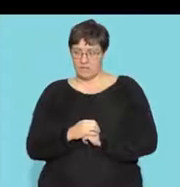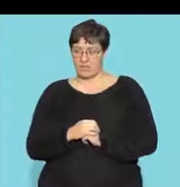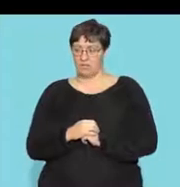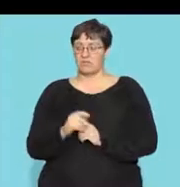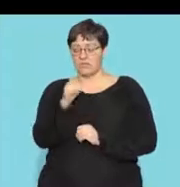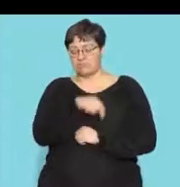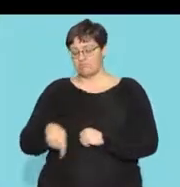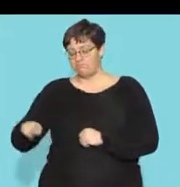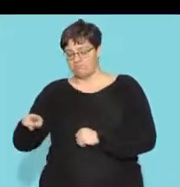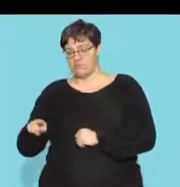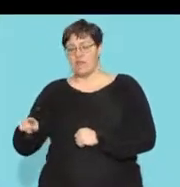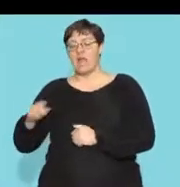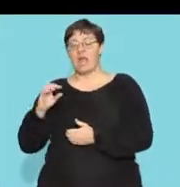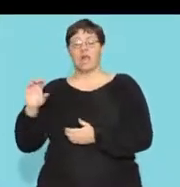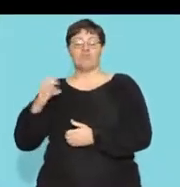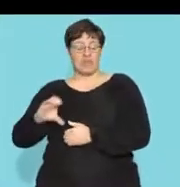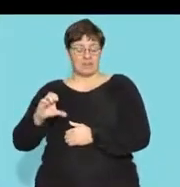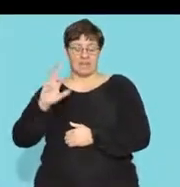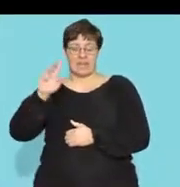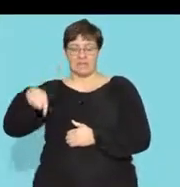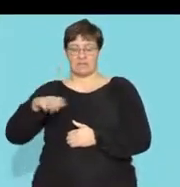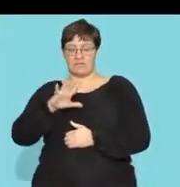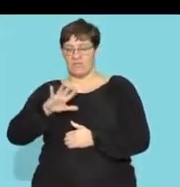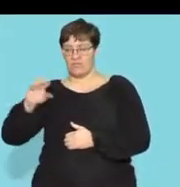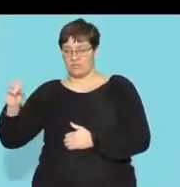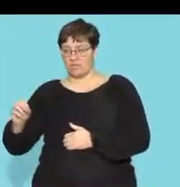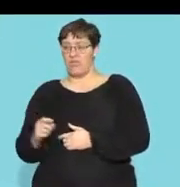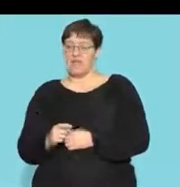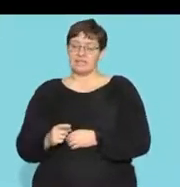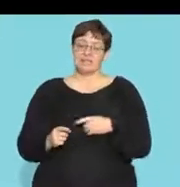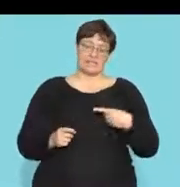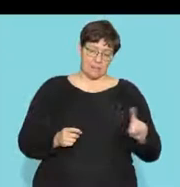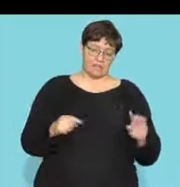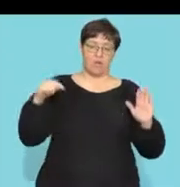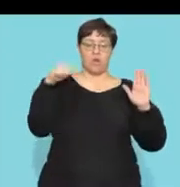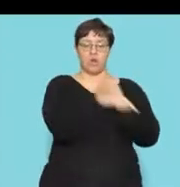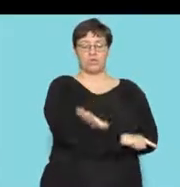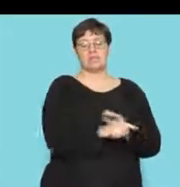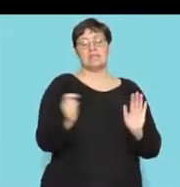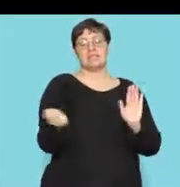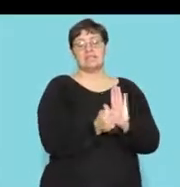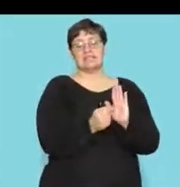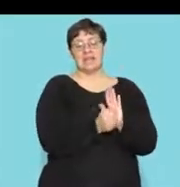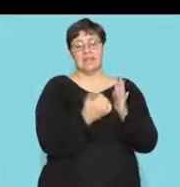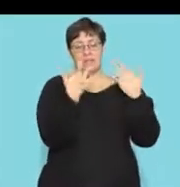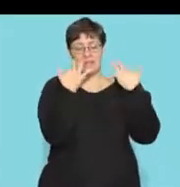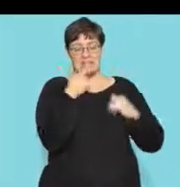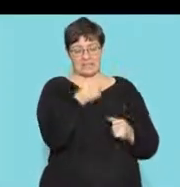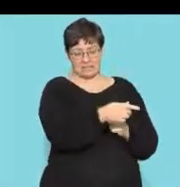with 9,500, and obviously you're going to debit a loss on sale of plastic bags